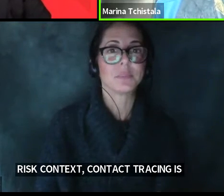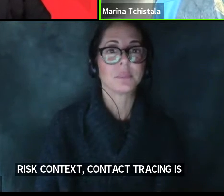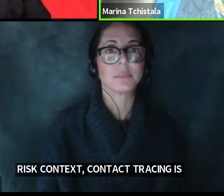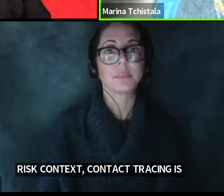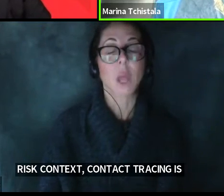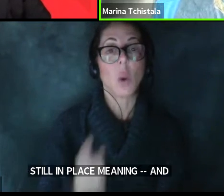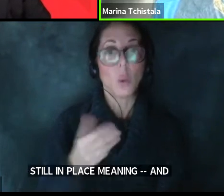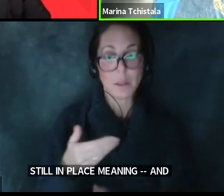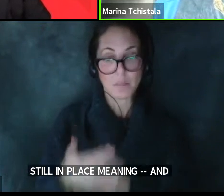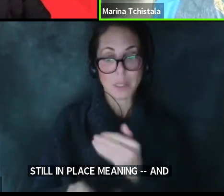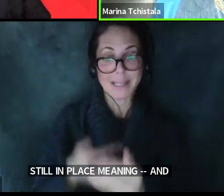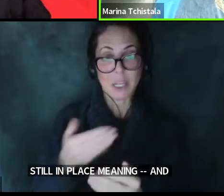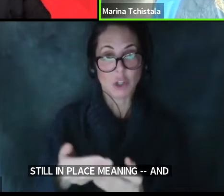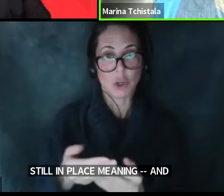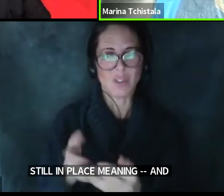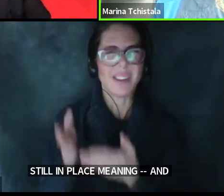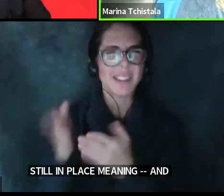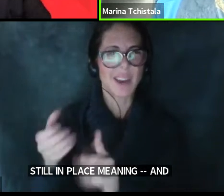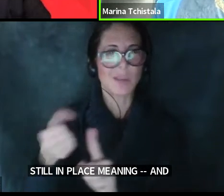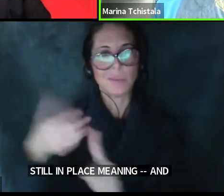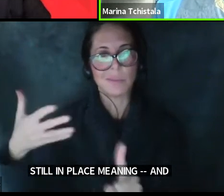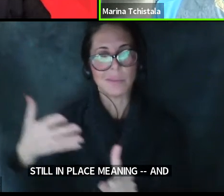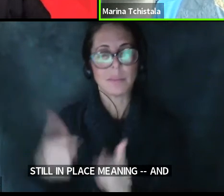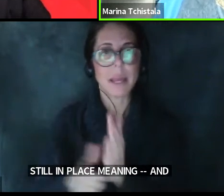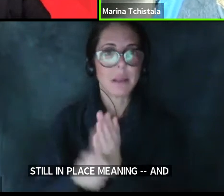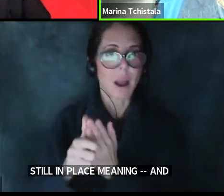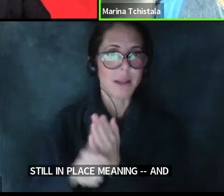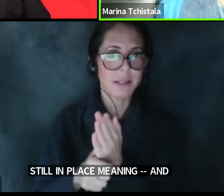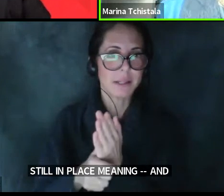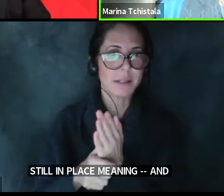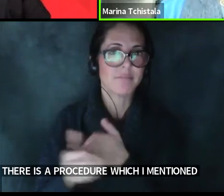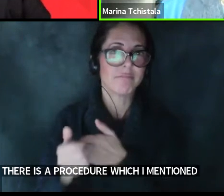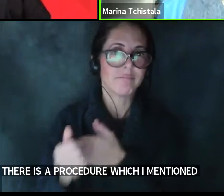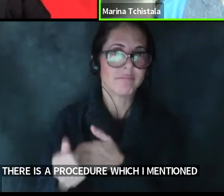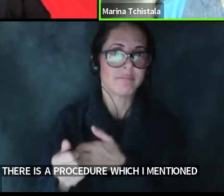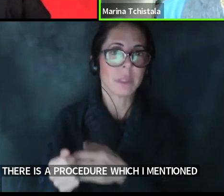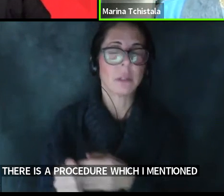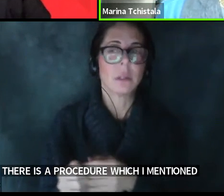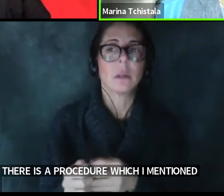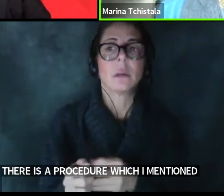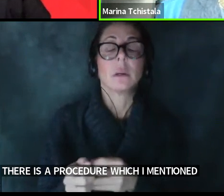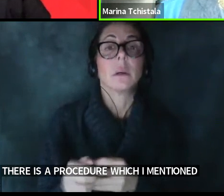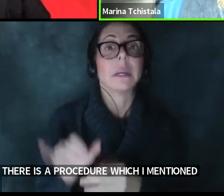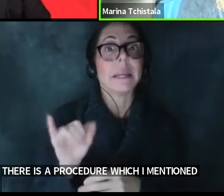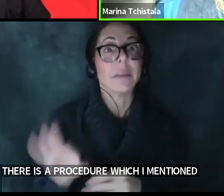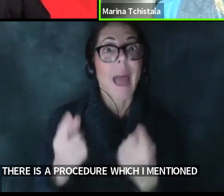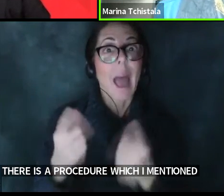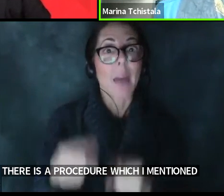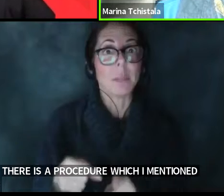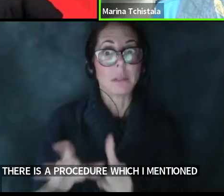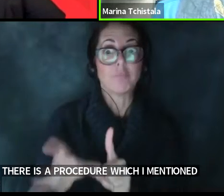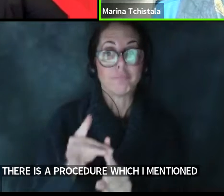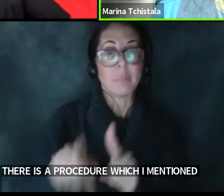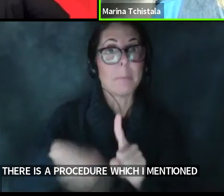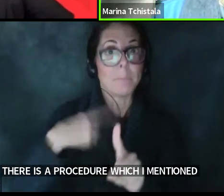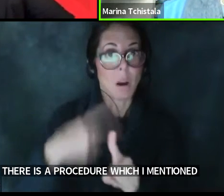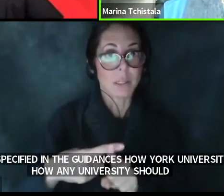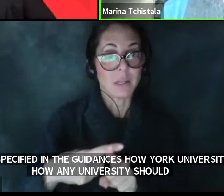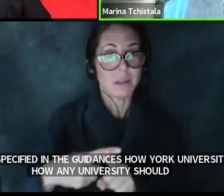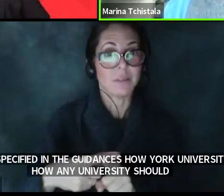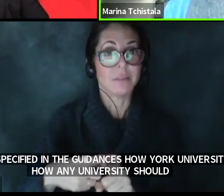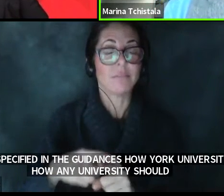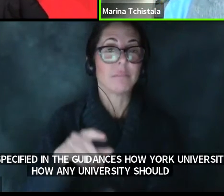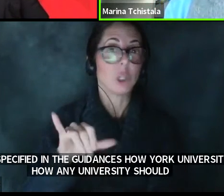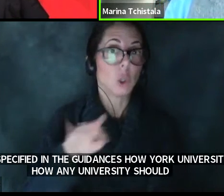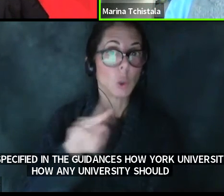in the guidance, how York University or how any university should notify Toronto Public Health of a case.